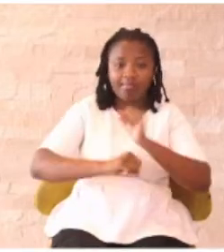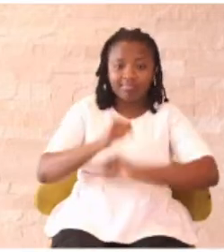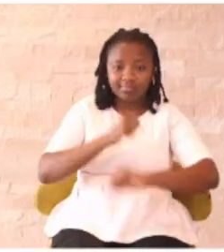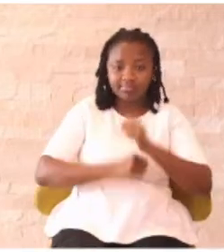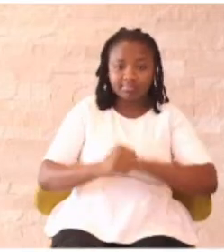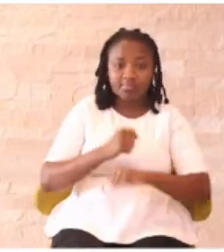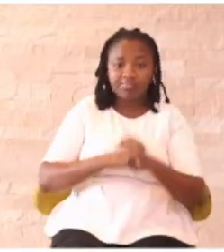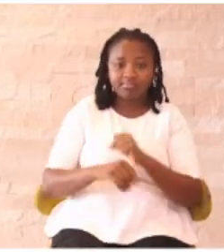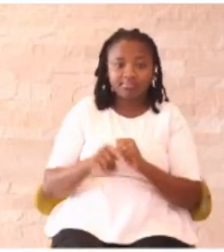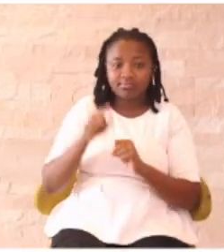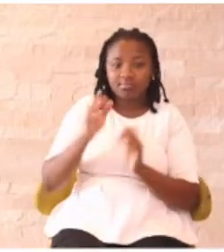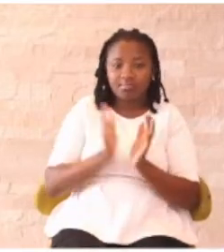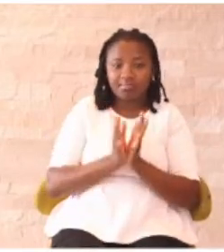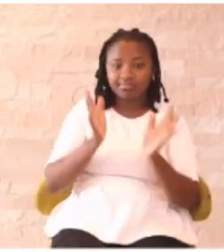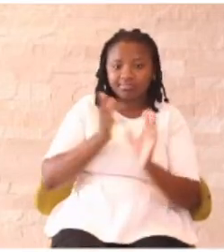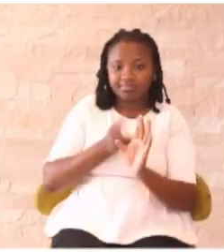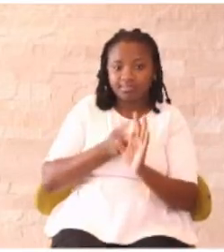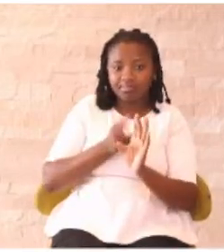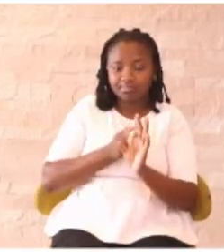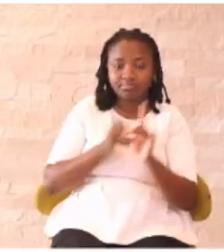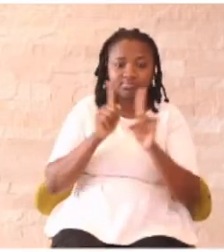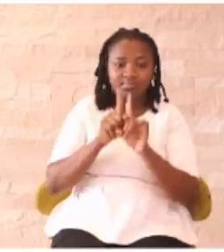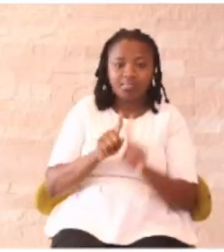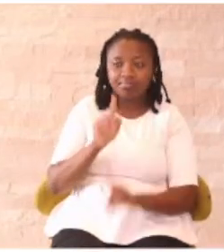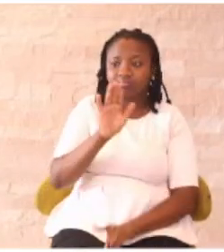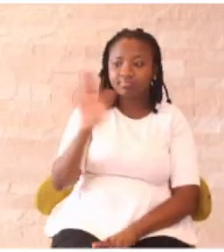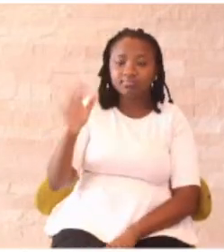public participation, and their voices